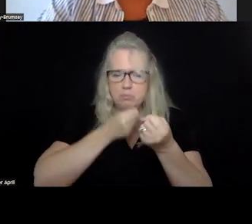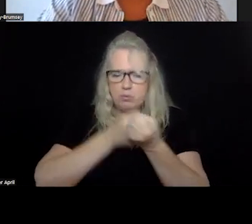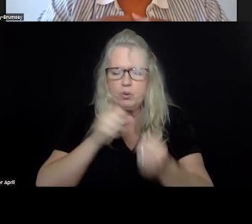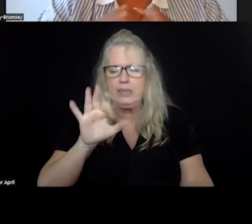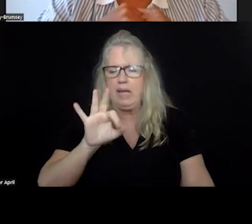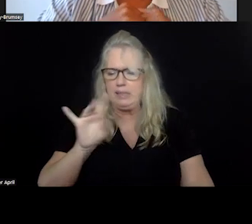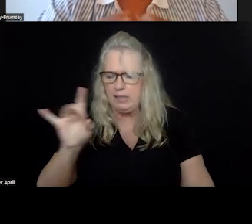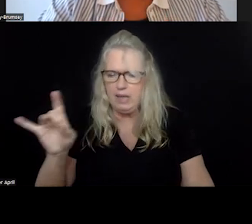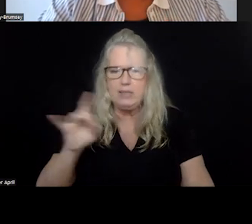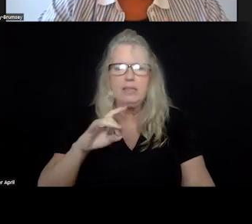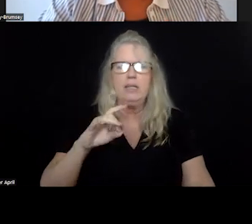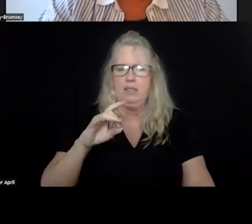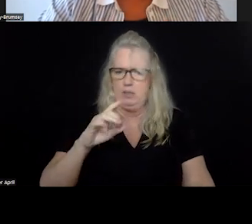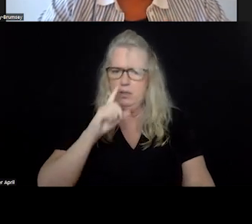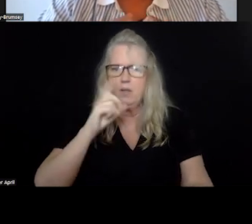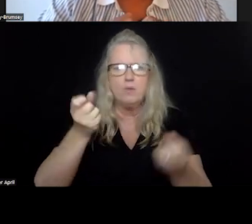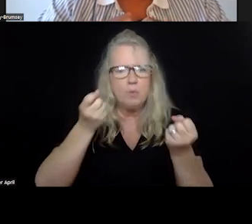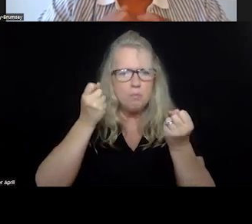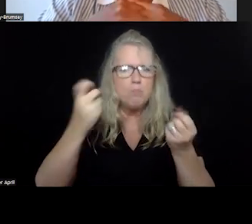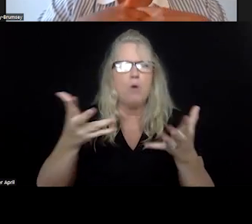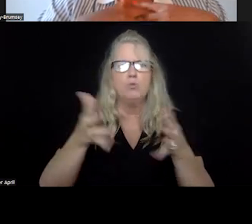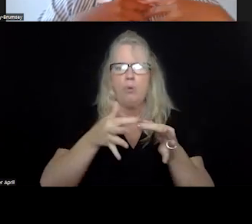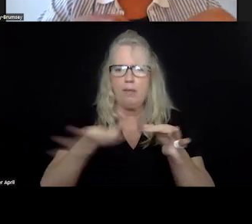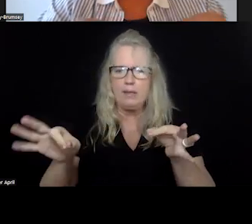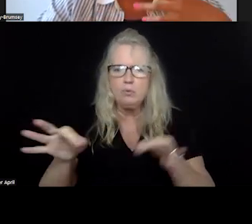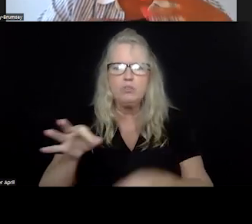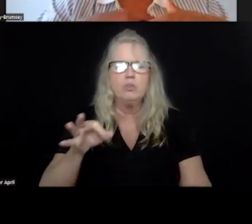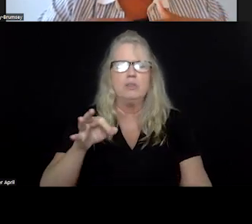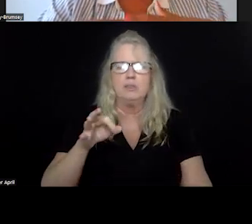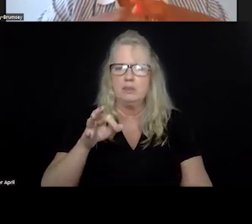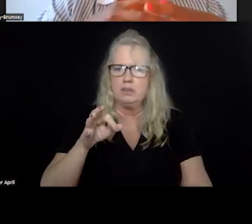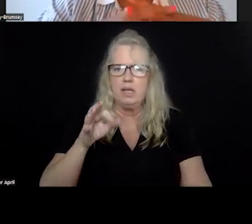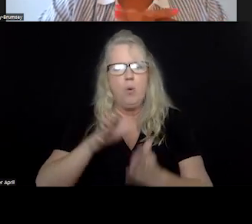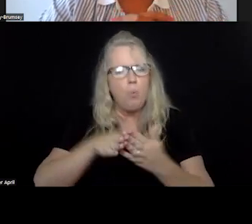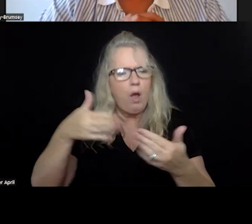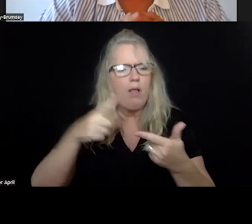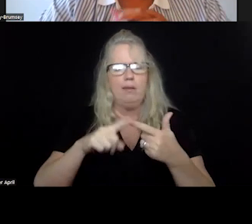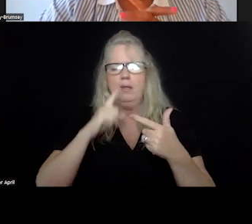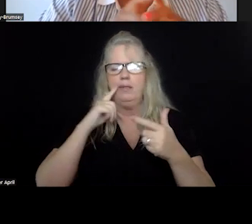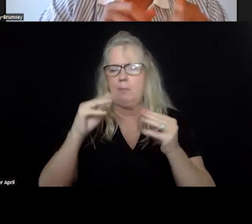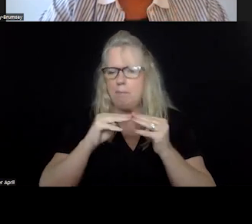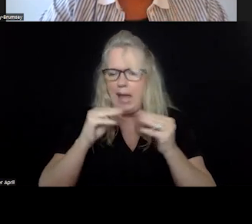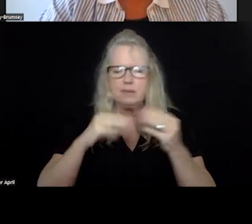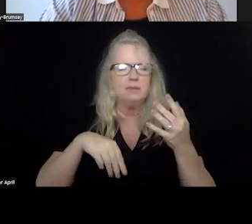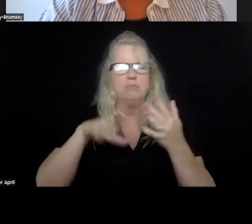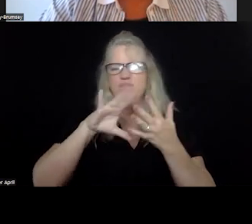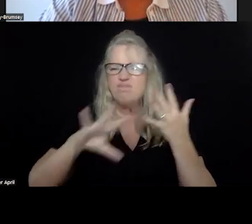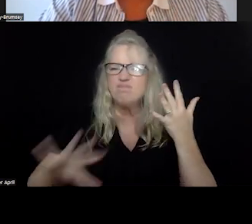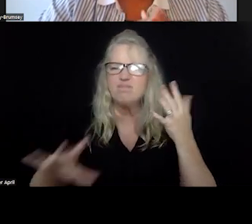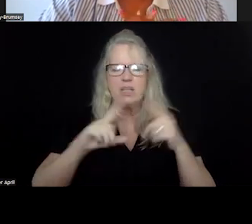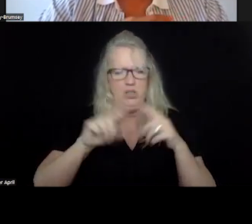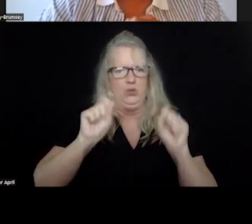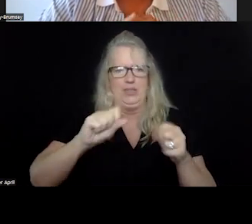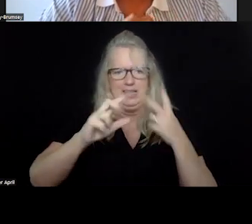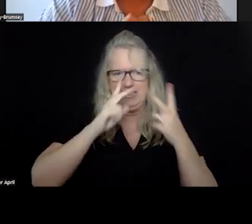988 in multiple languages, wallet cards, magnets, etc., you can receive them here,